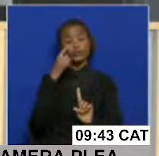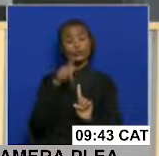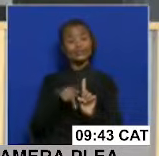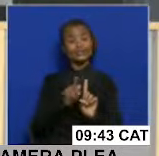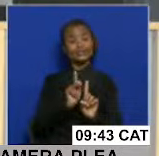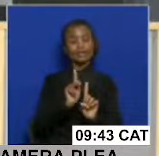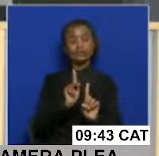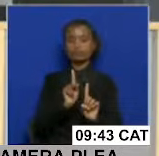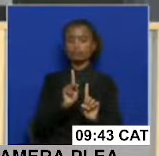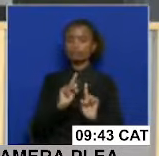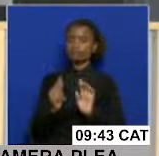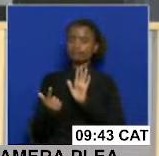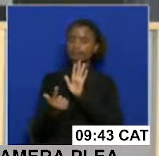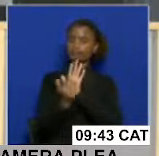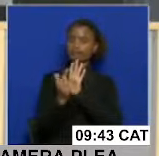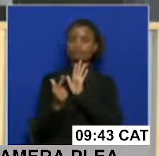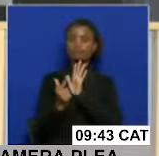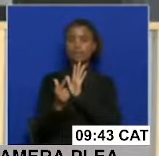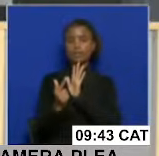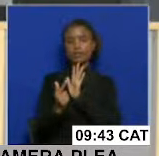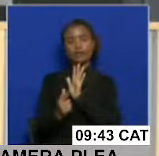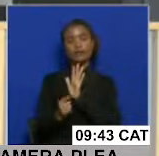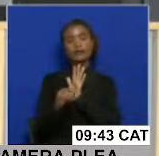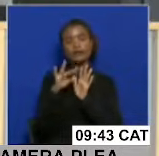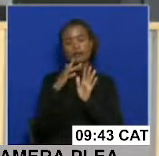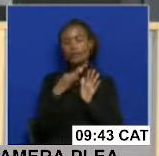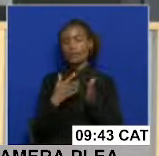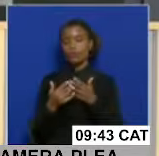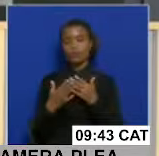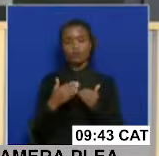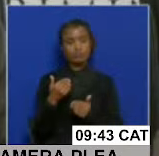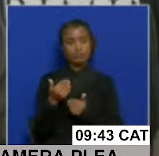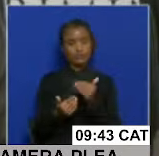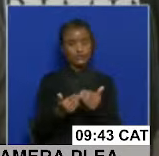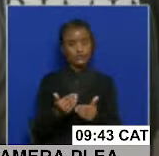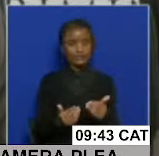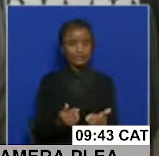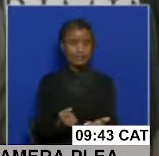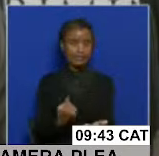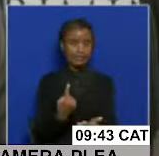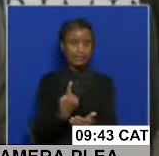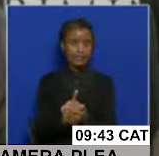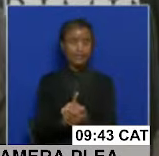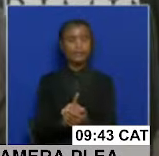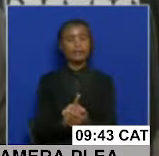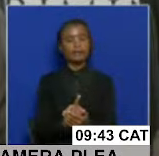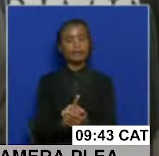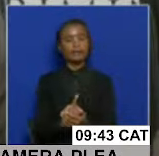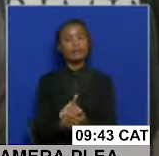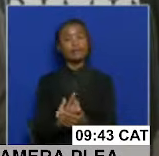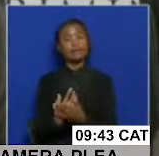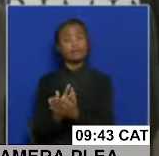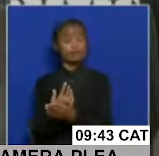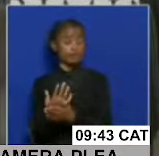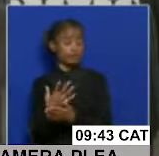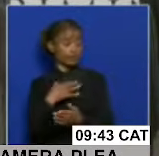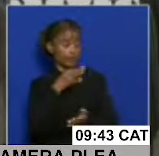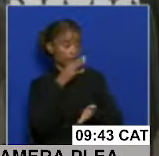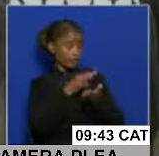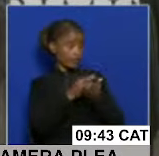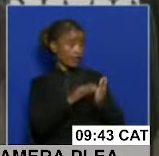proceedings that will be held. I propose after witness K to put a full stop and delete Yes, the